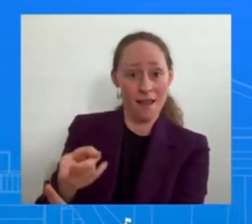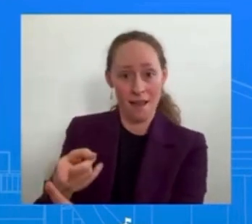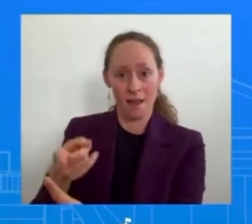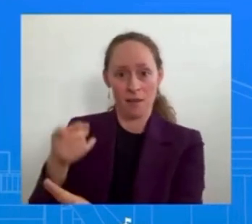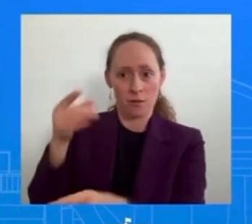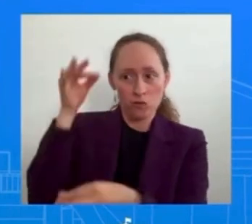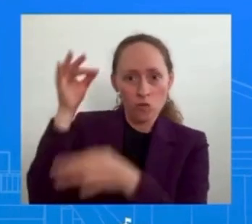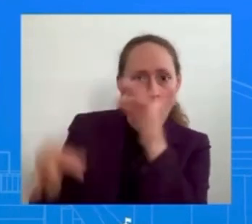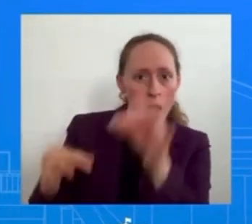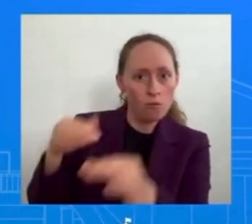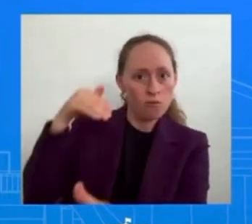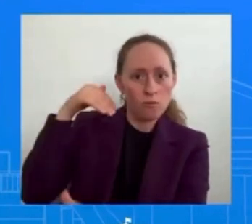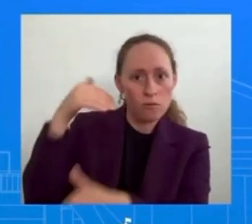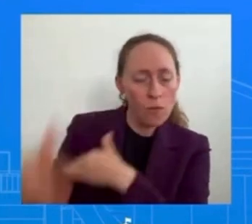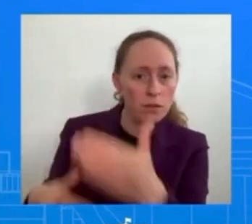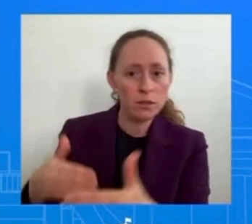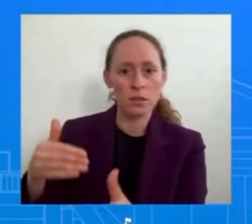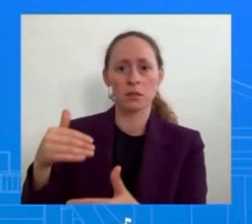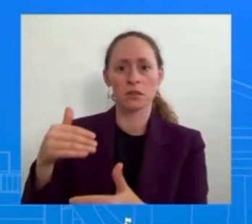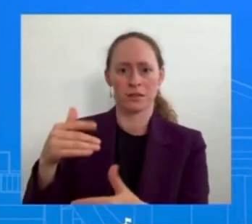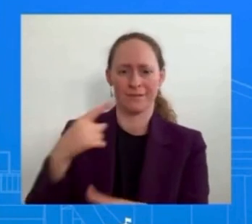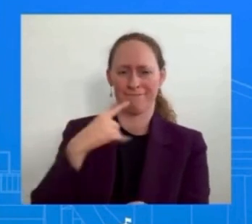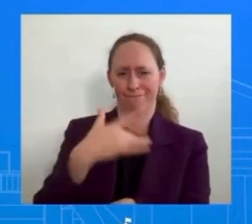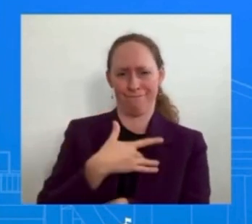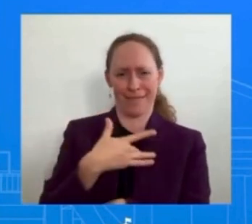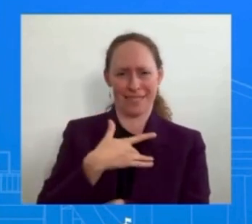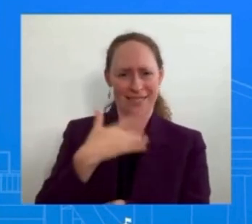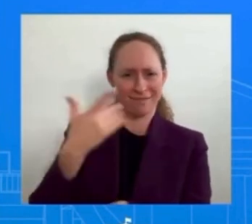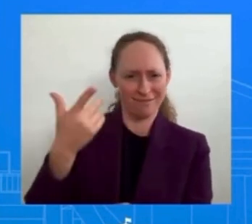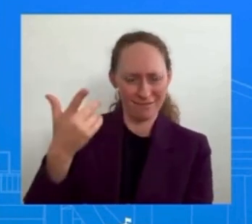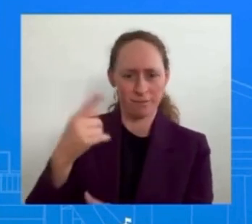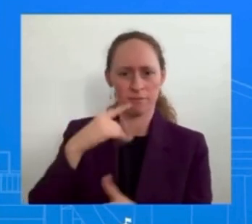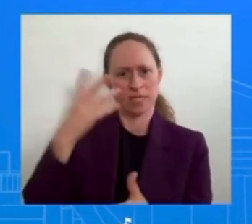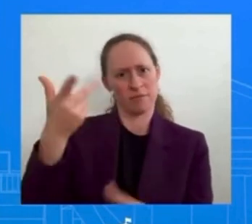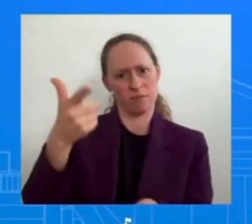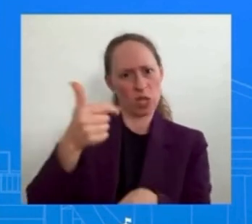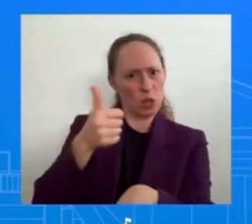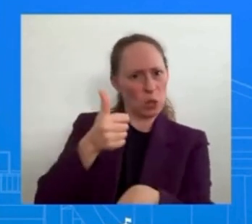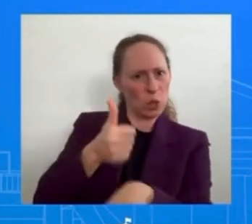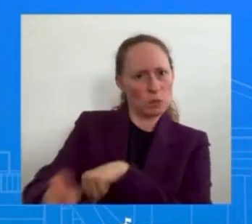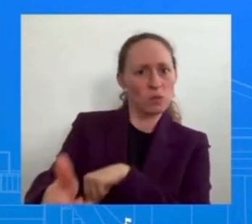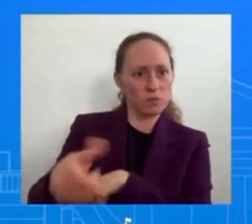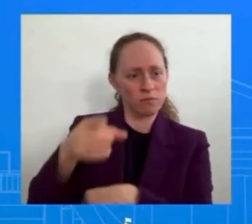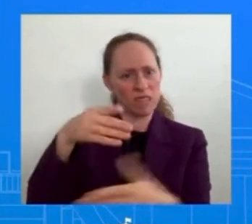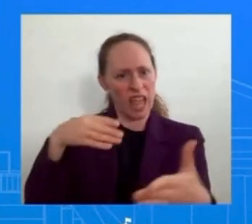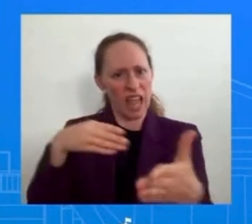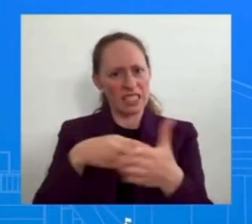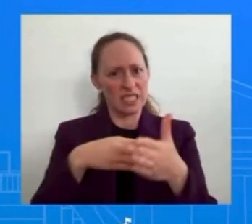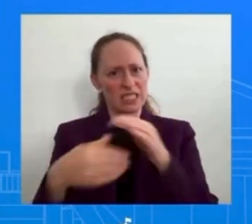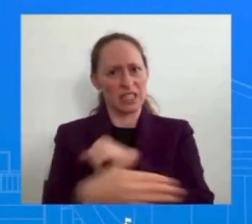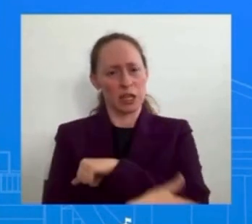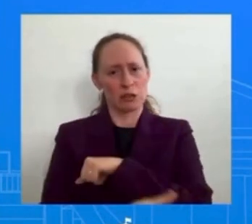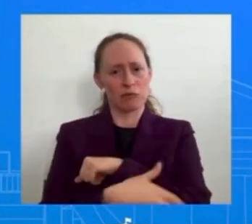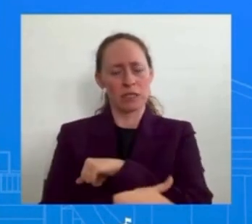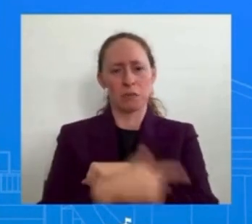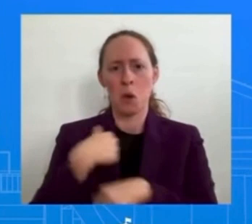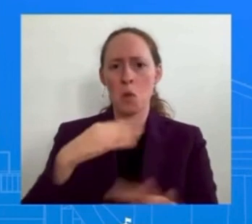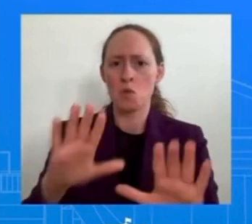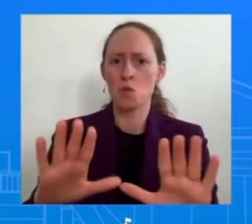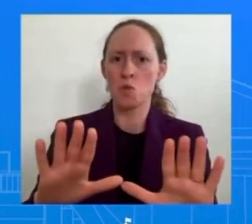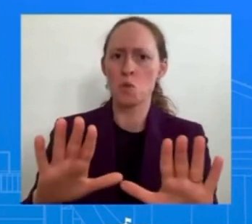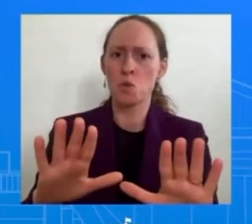these reports that the CNSP has gone beyond unlawful detaining President Bazoum and others